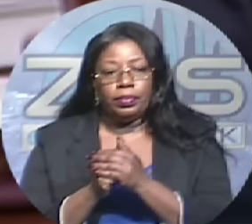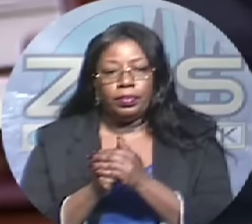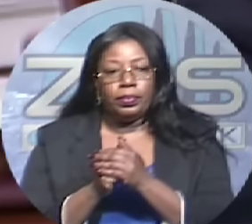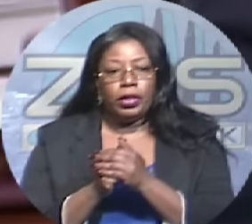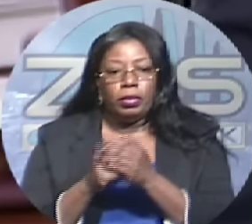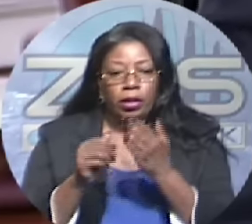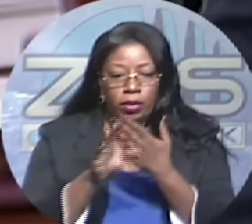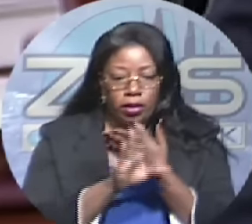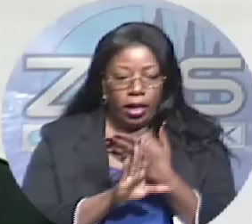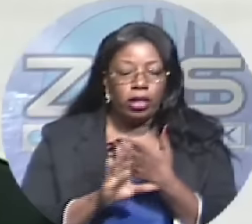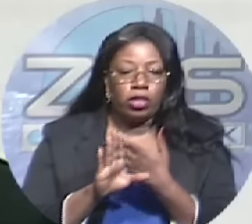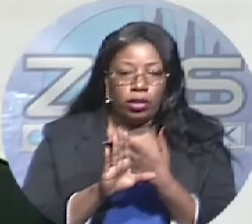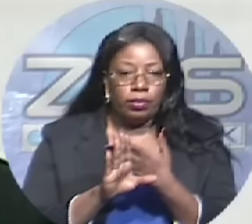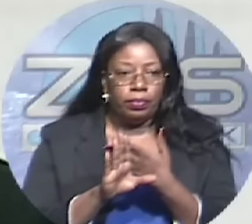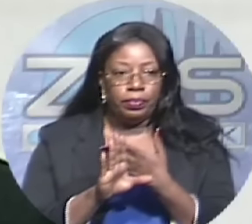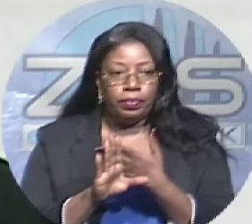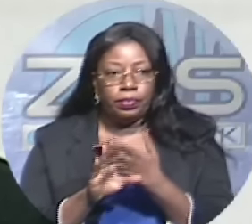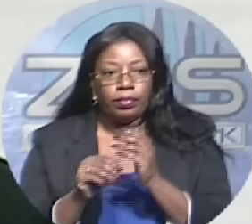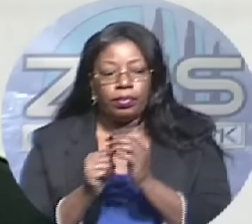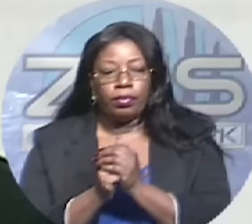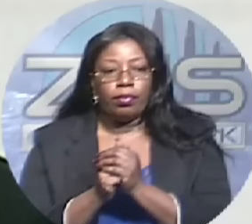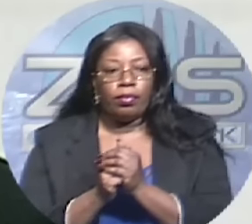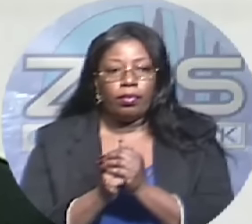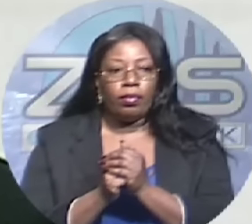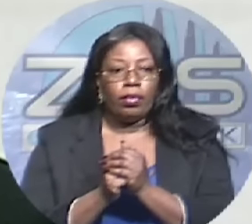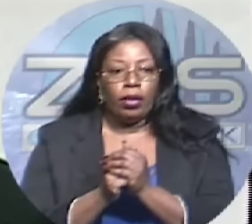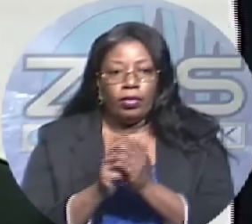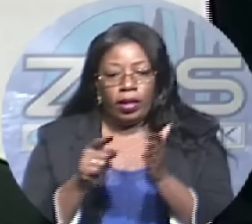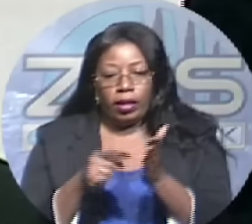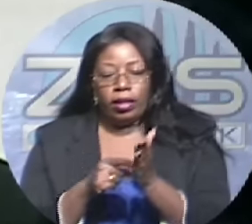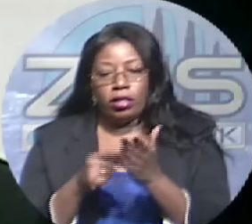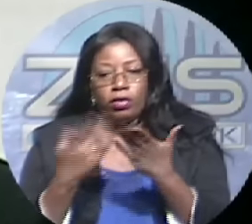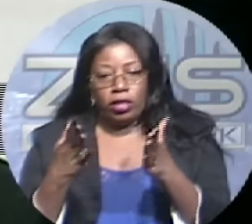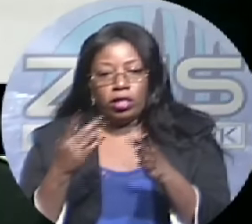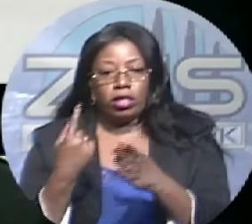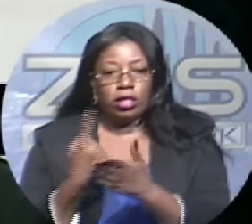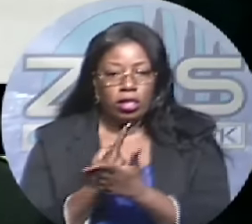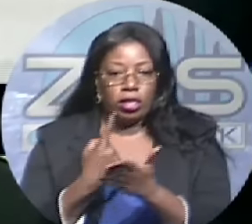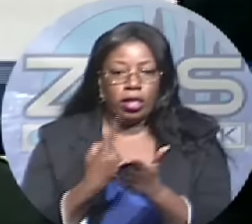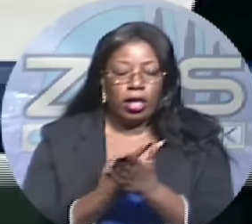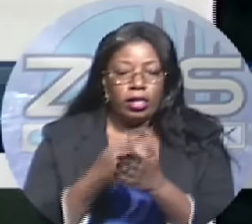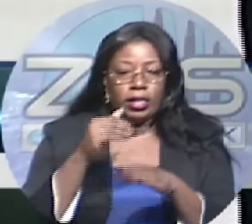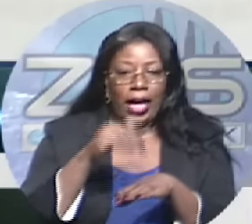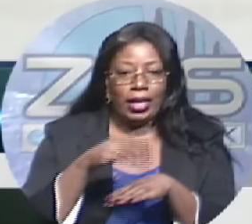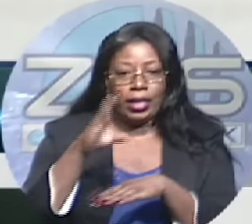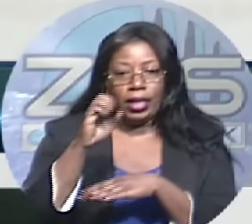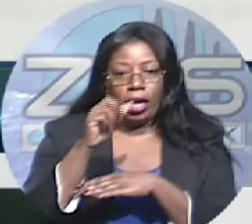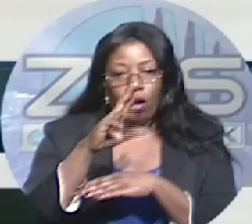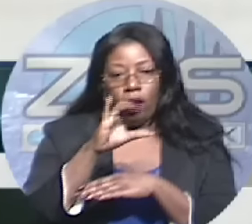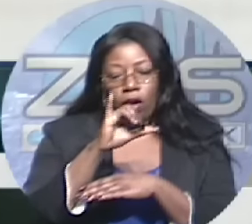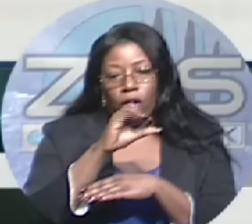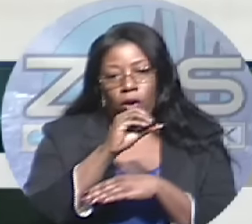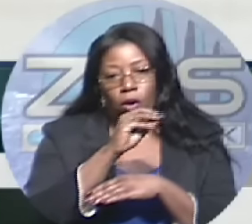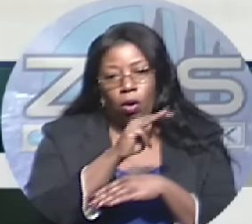protection of the jurisdiction. This matter has been discussed at the CARICOM level, where we've convened